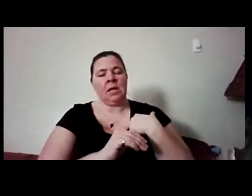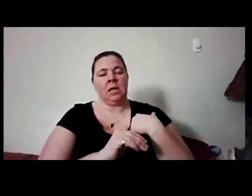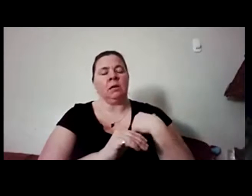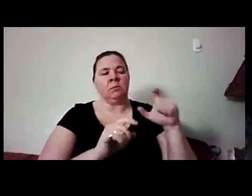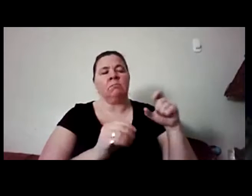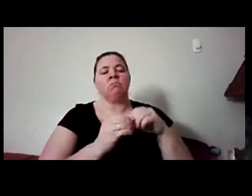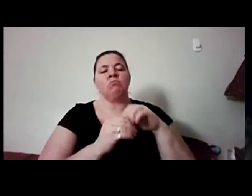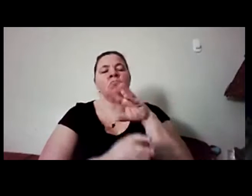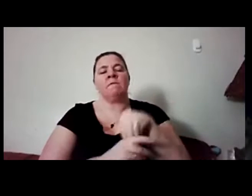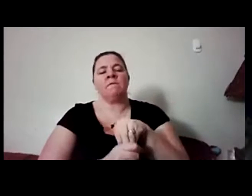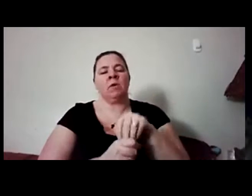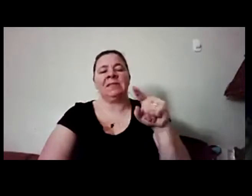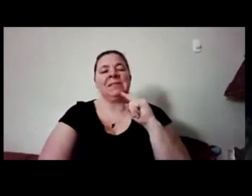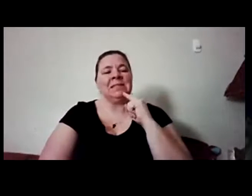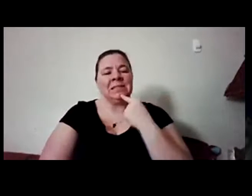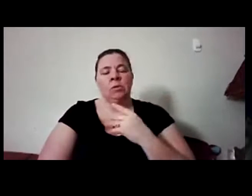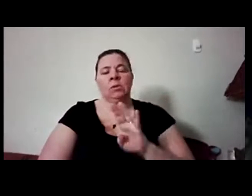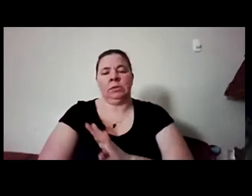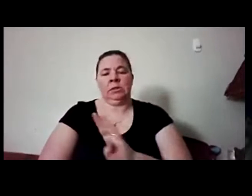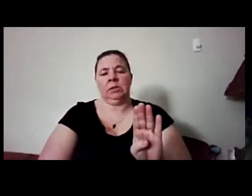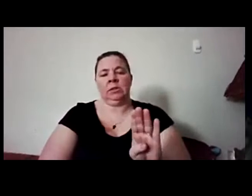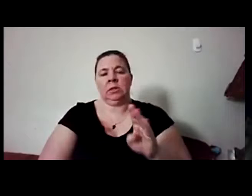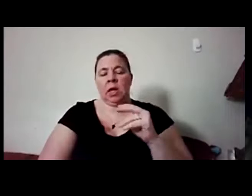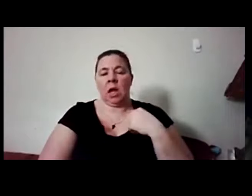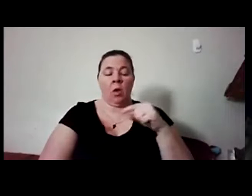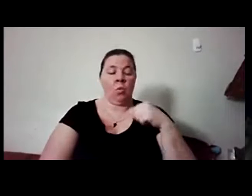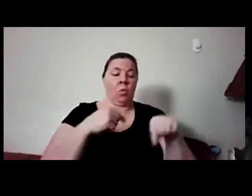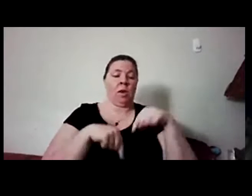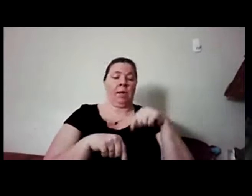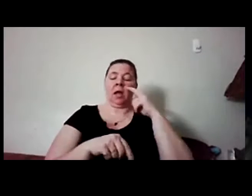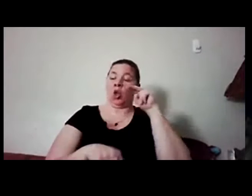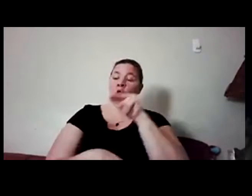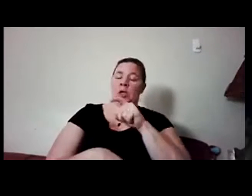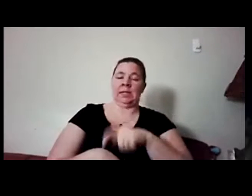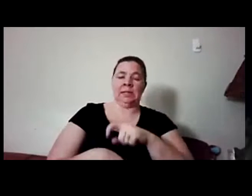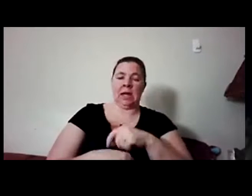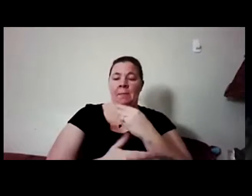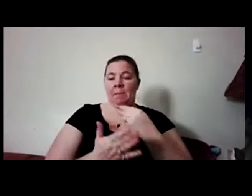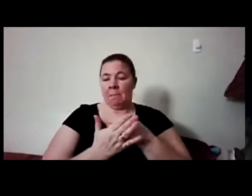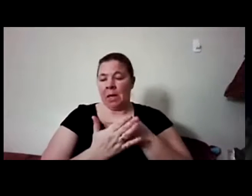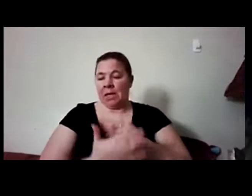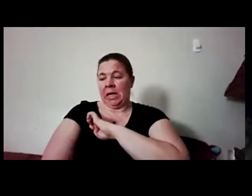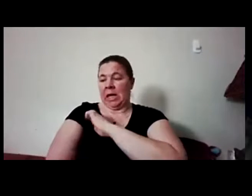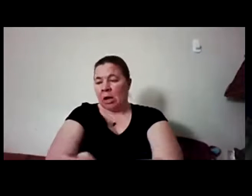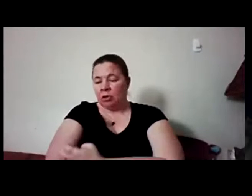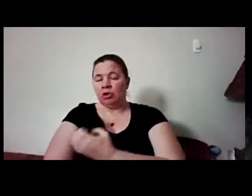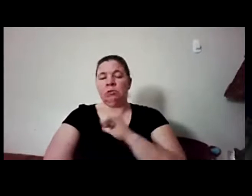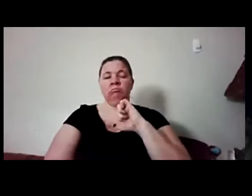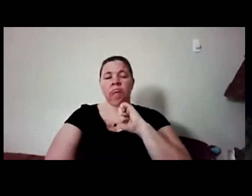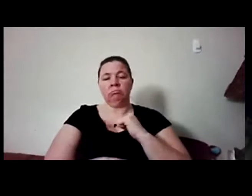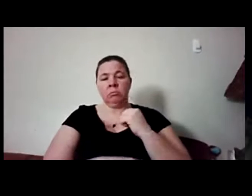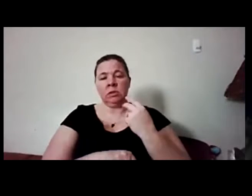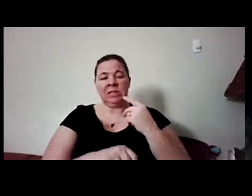this is a very, very serious business. Went back, I looked at the time, money, energy spent from the time I